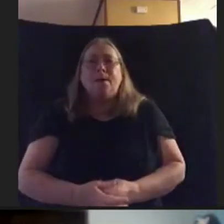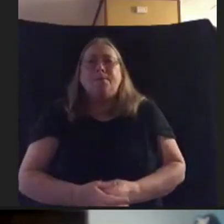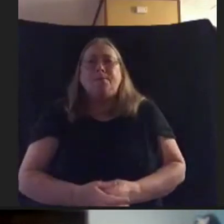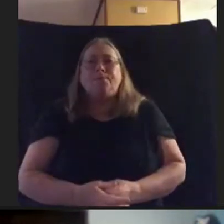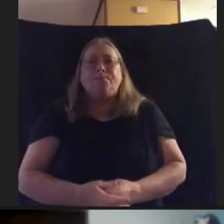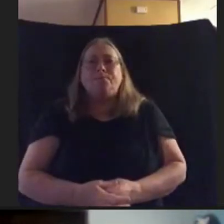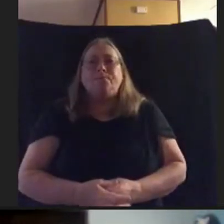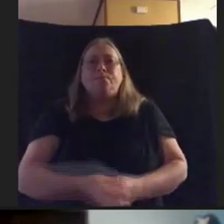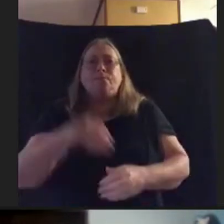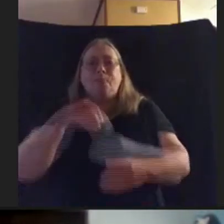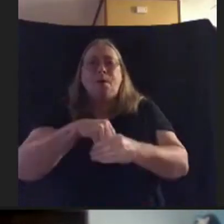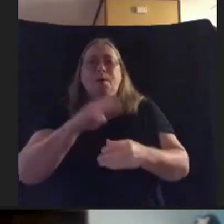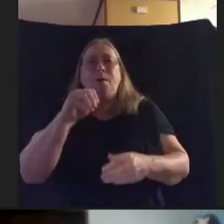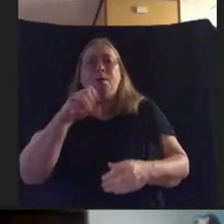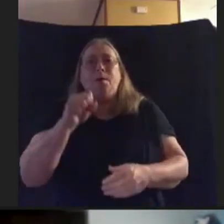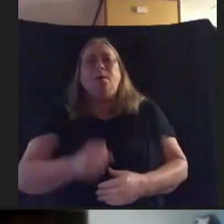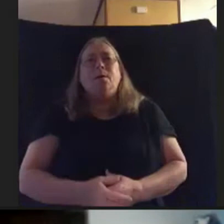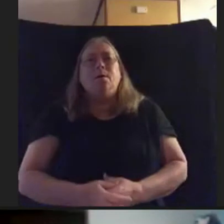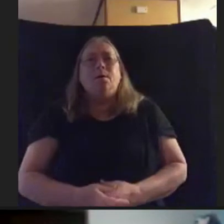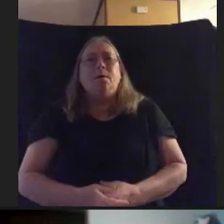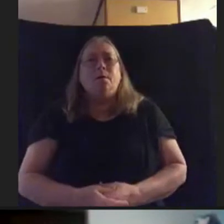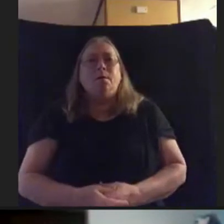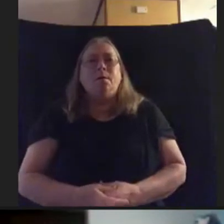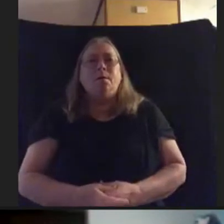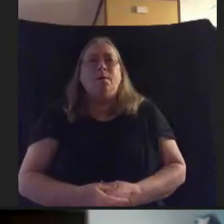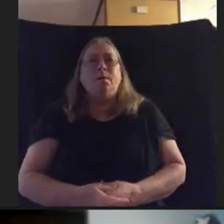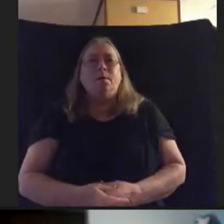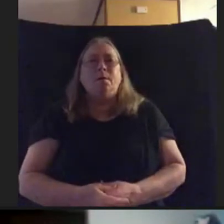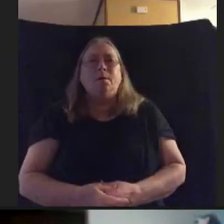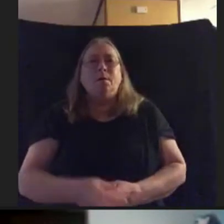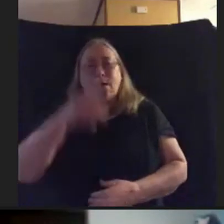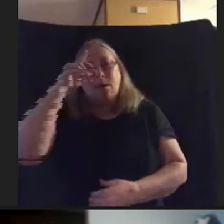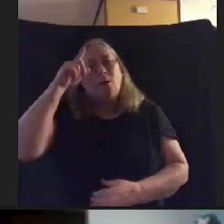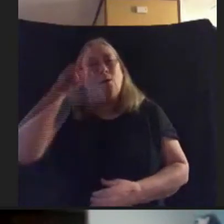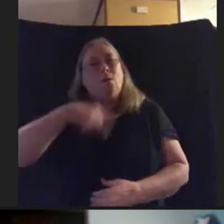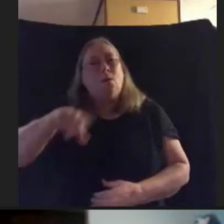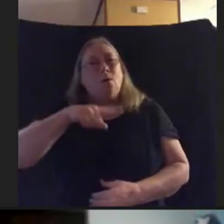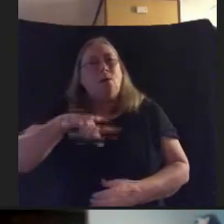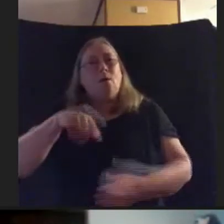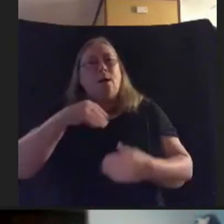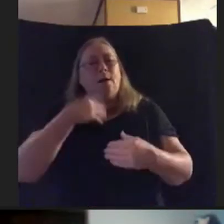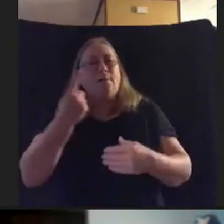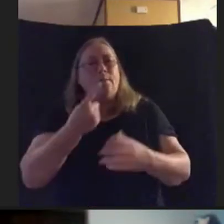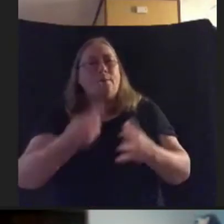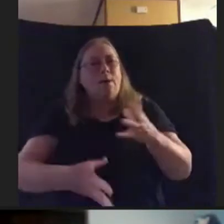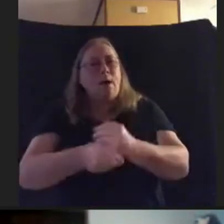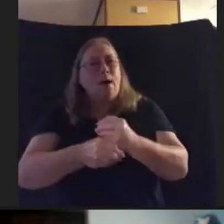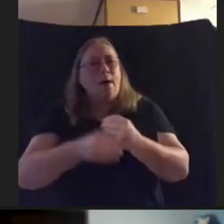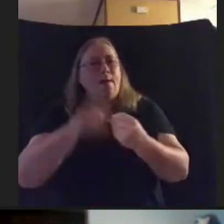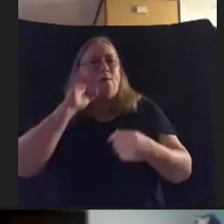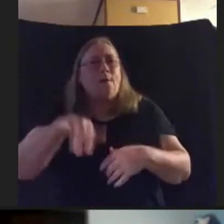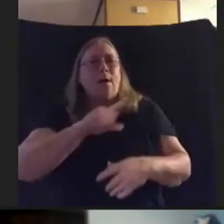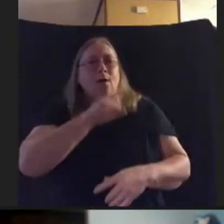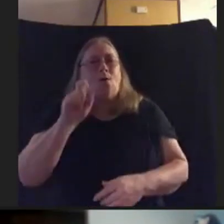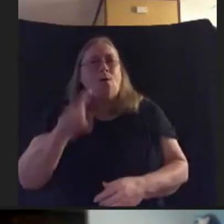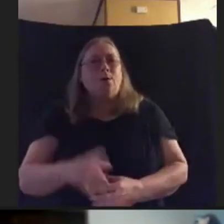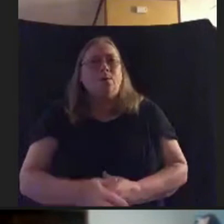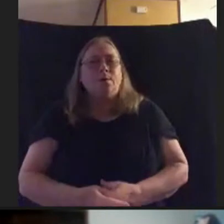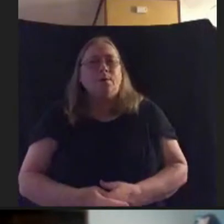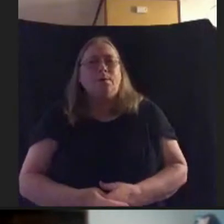Mississippi. And I think unless you all have something to add, we can go to the next question. Good. Good,